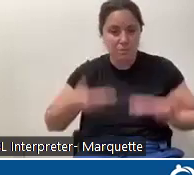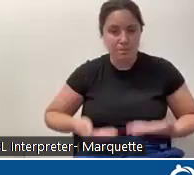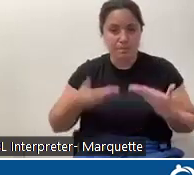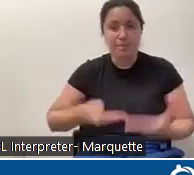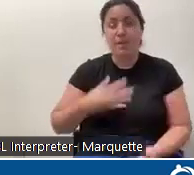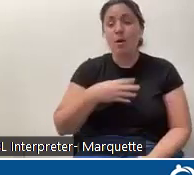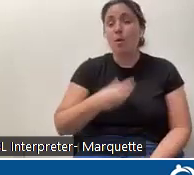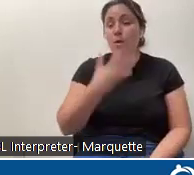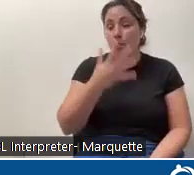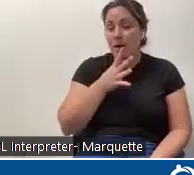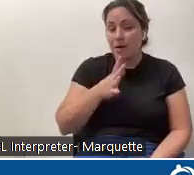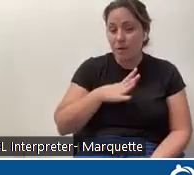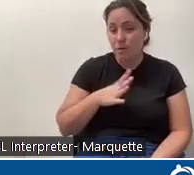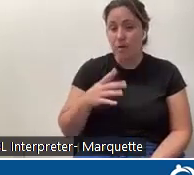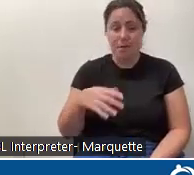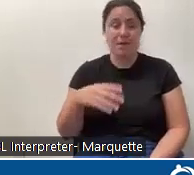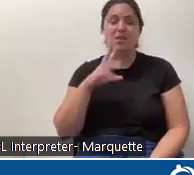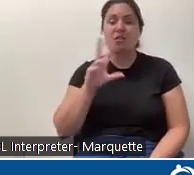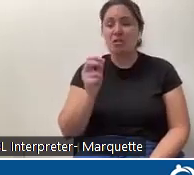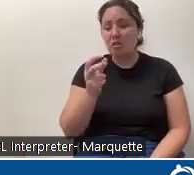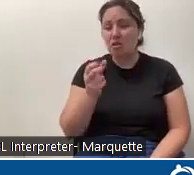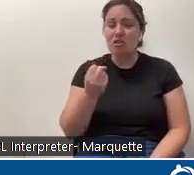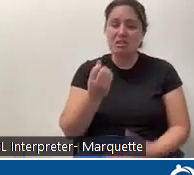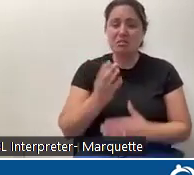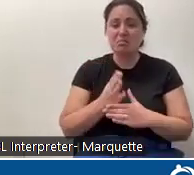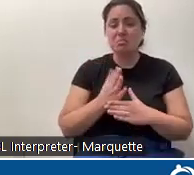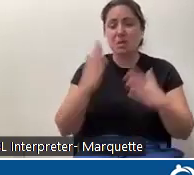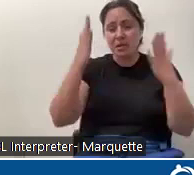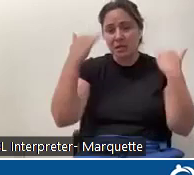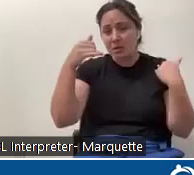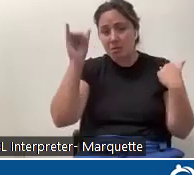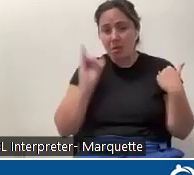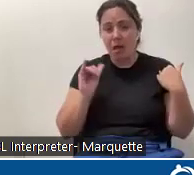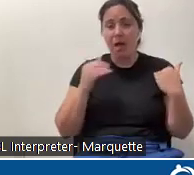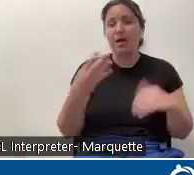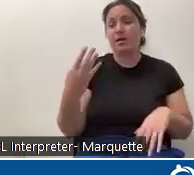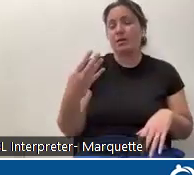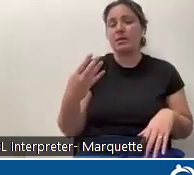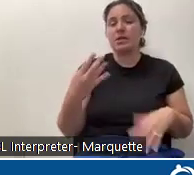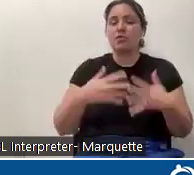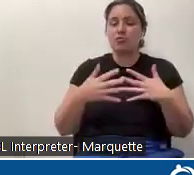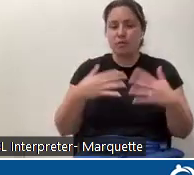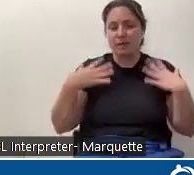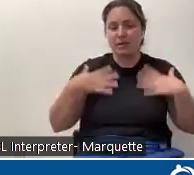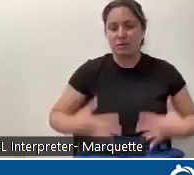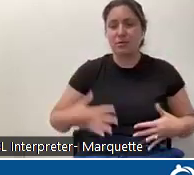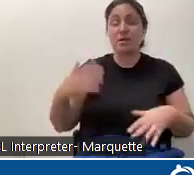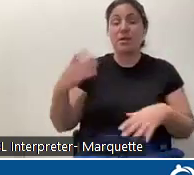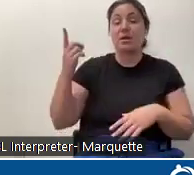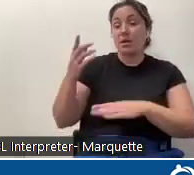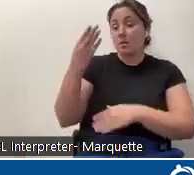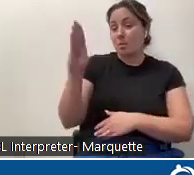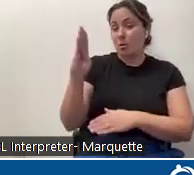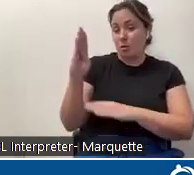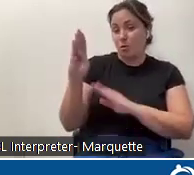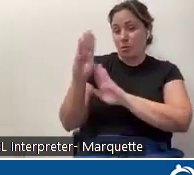with long blonde hair. Today, I'm wearing a gray sweater, and I have a royal blue virtual background with the DETAC logo in the top